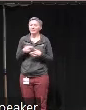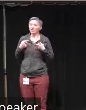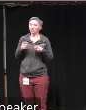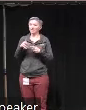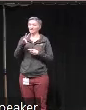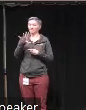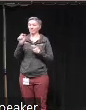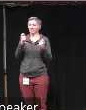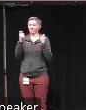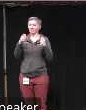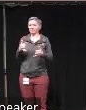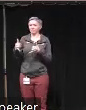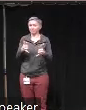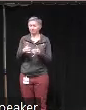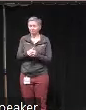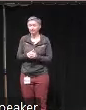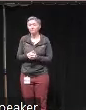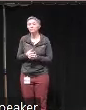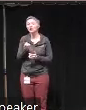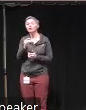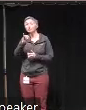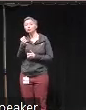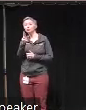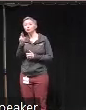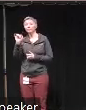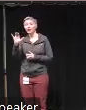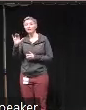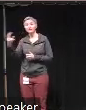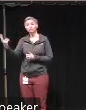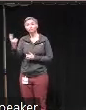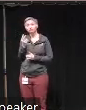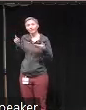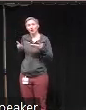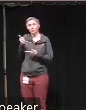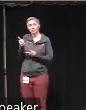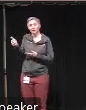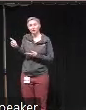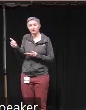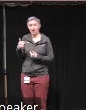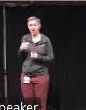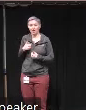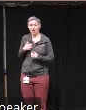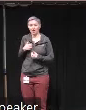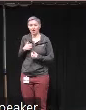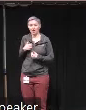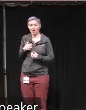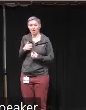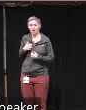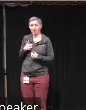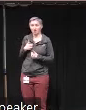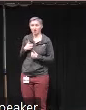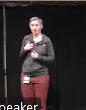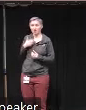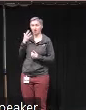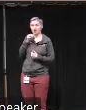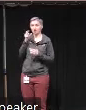anniversary. A couple of junior faculty introduced themselves, and I, you know, I couldn't